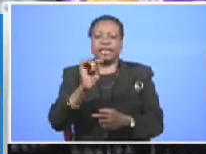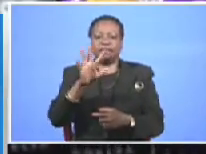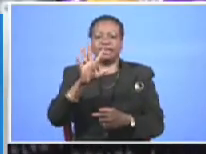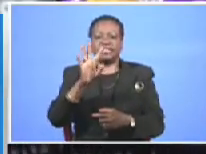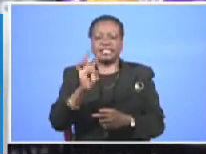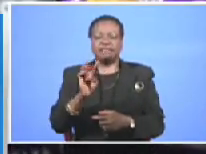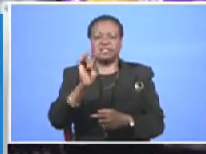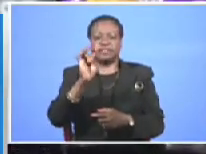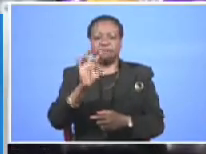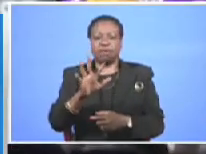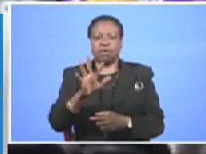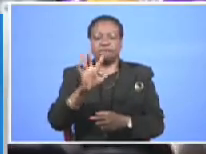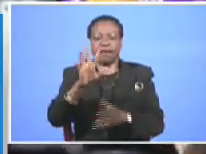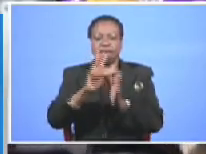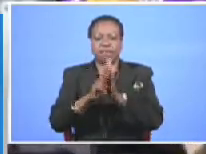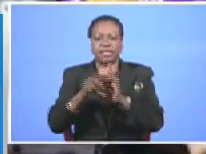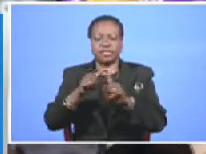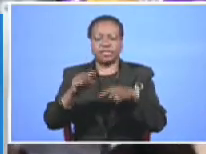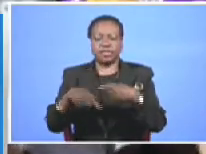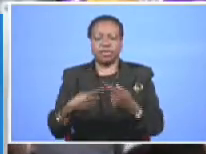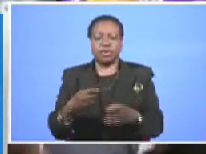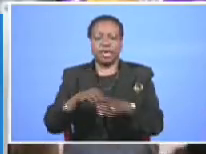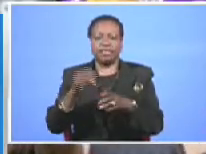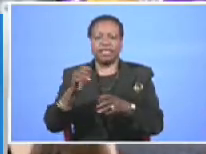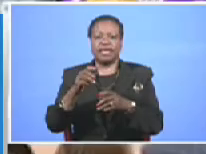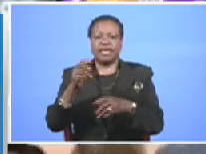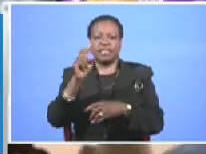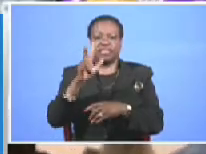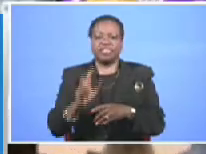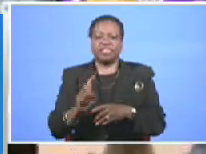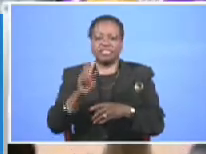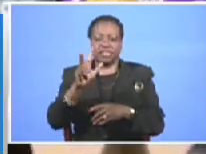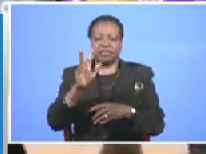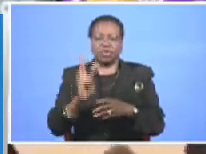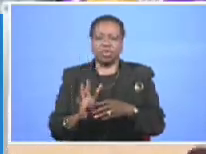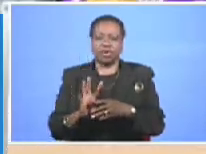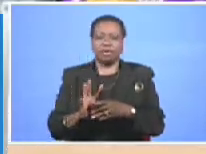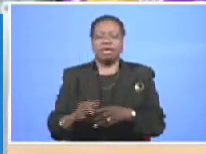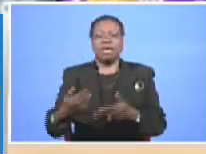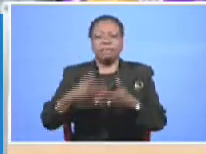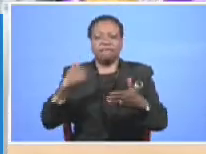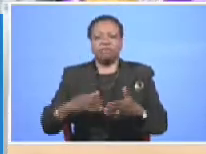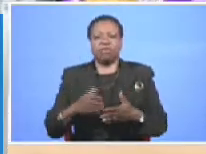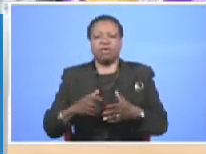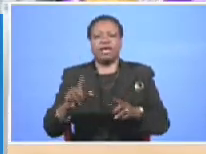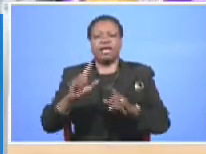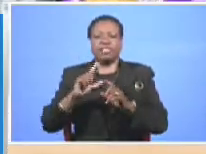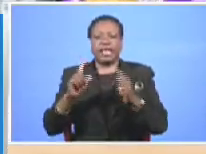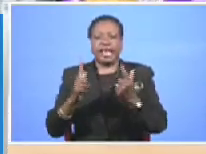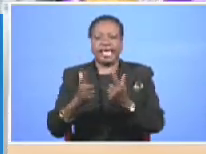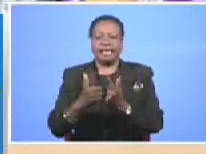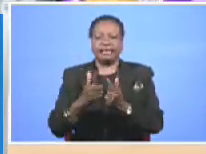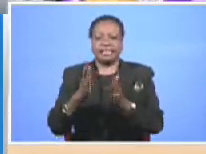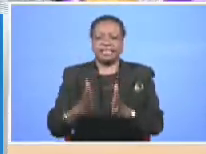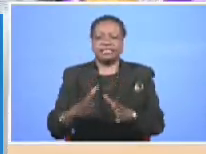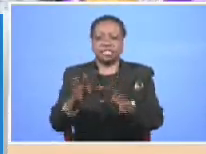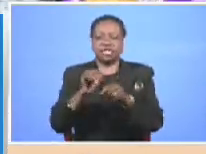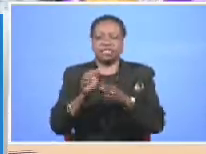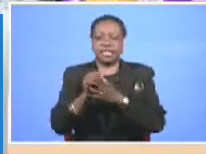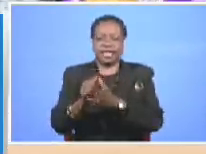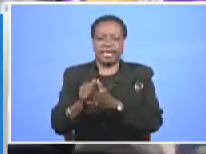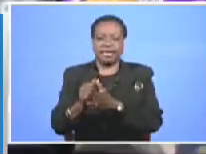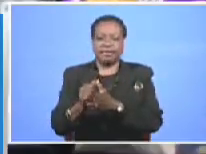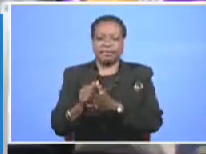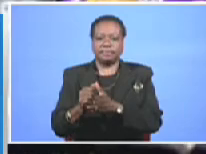minutes 35 seconds remaining in the third quarter before the Lakers scored 12 straight points to take the lead. The Kings will regain the lead when